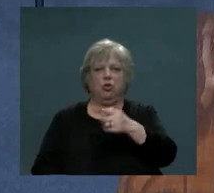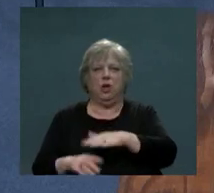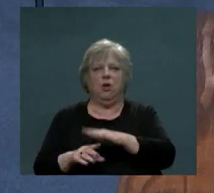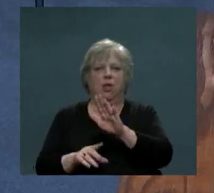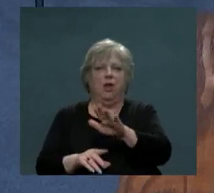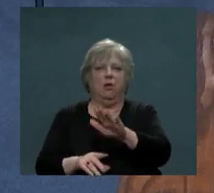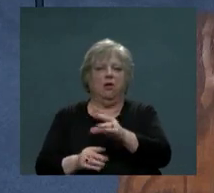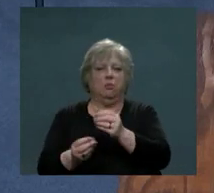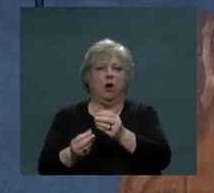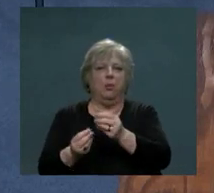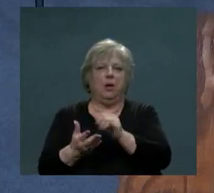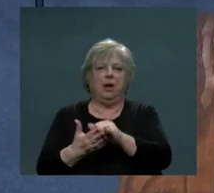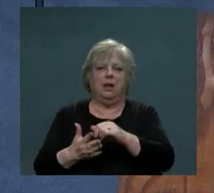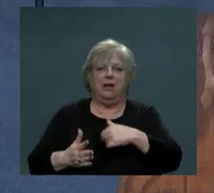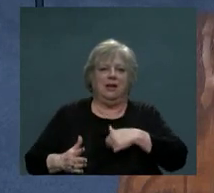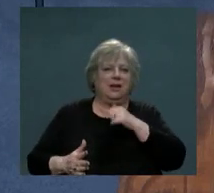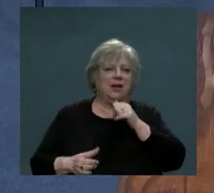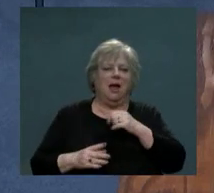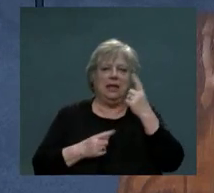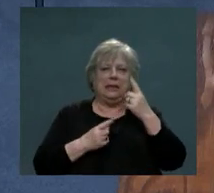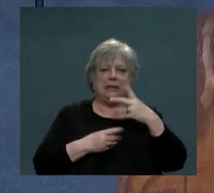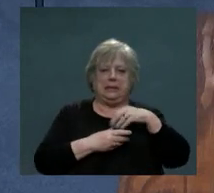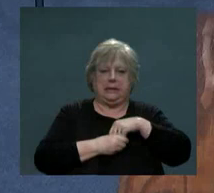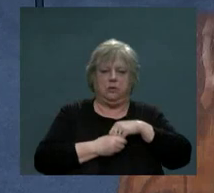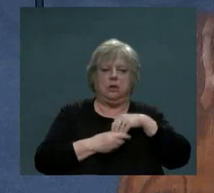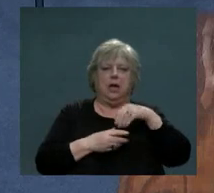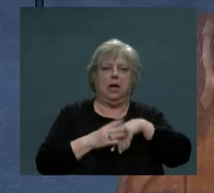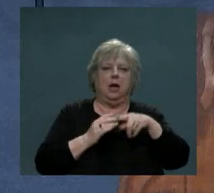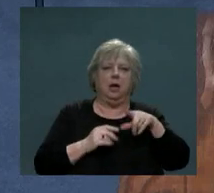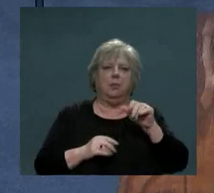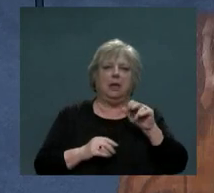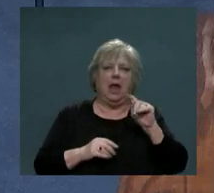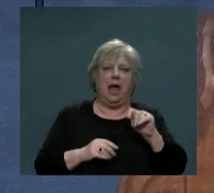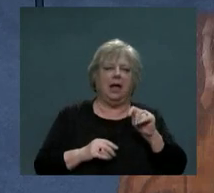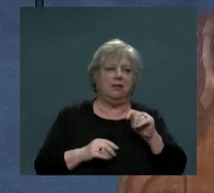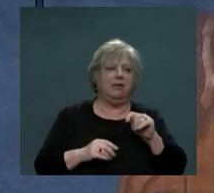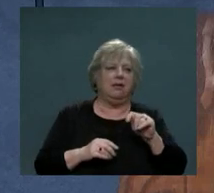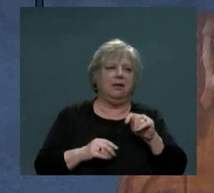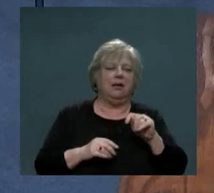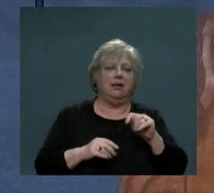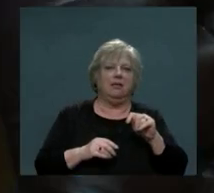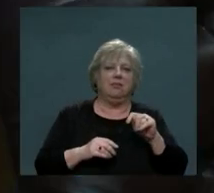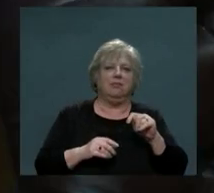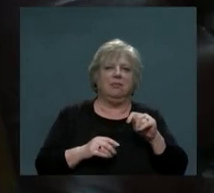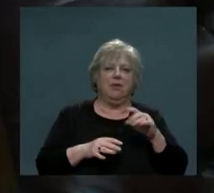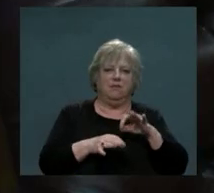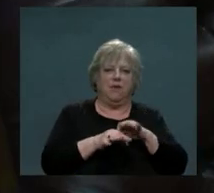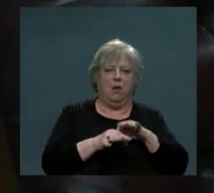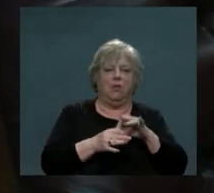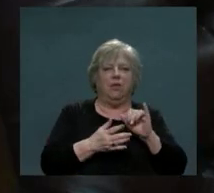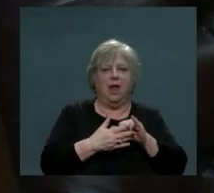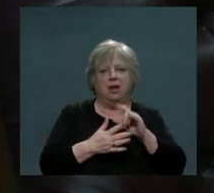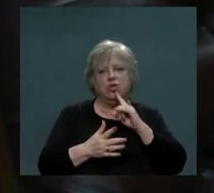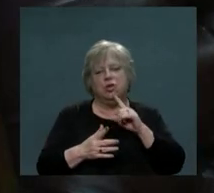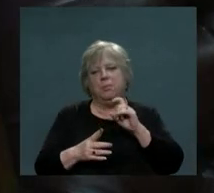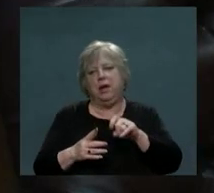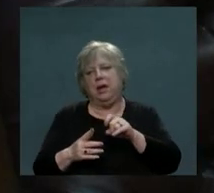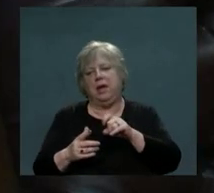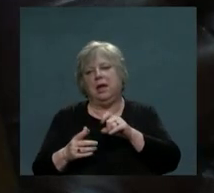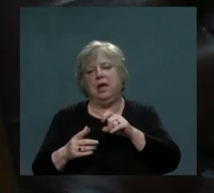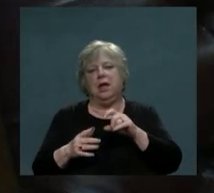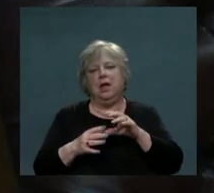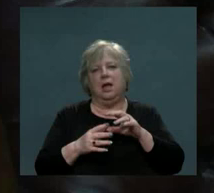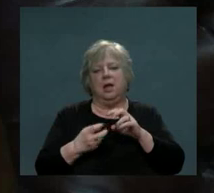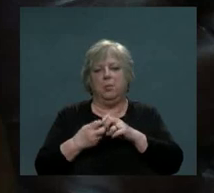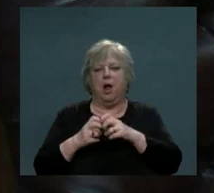is considered in a plat scenario. That is an enforcement issue with the county. Can you tell me when this came before the Planning